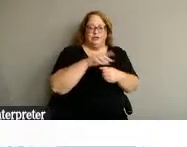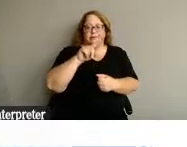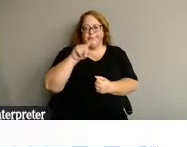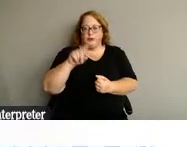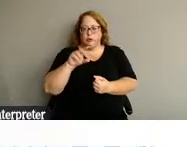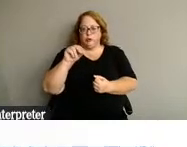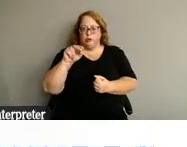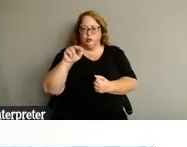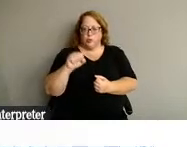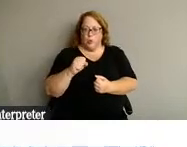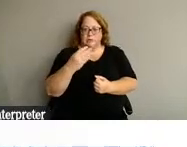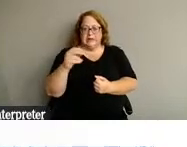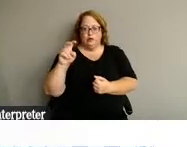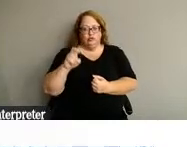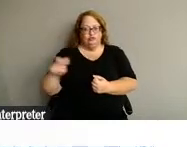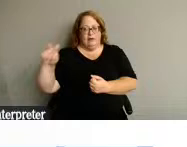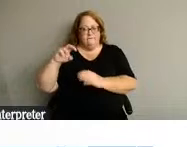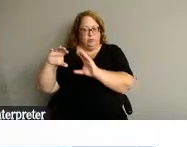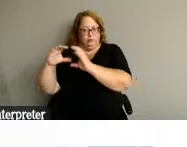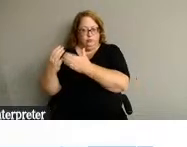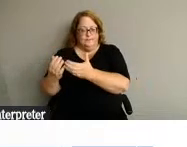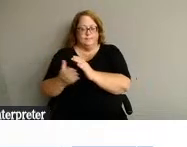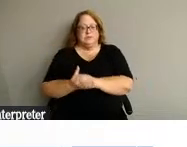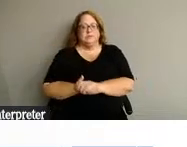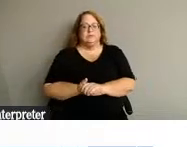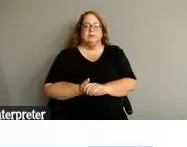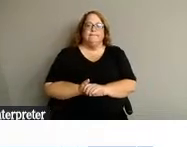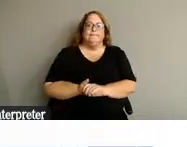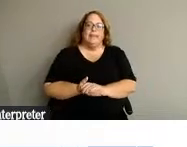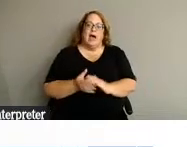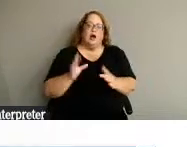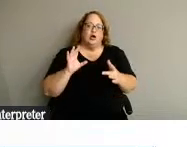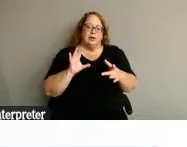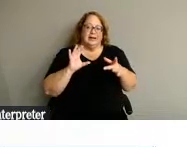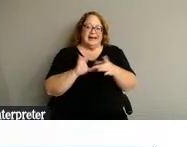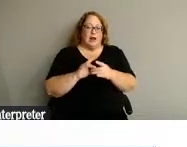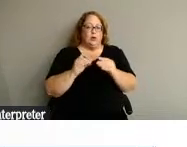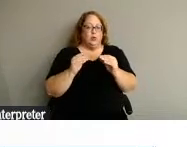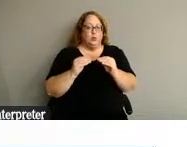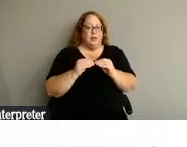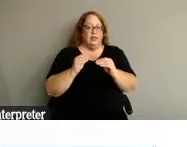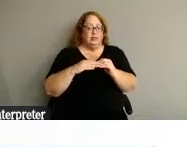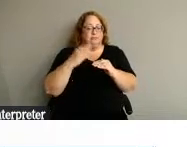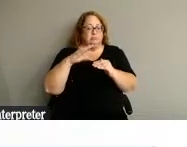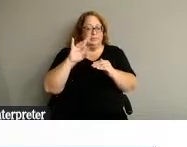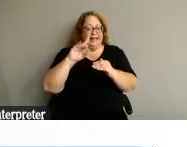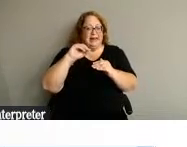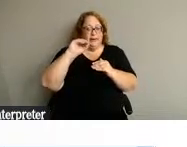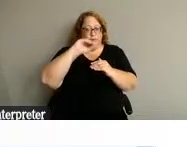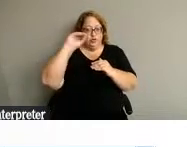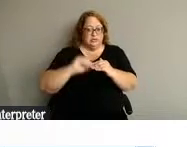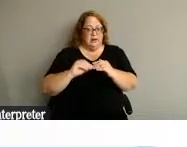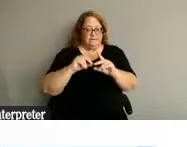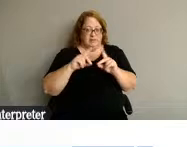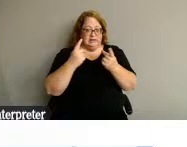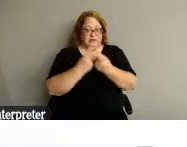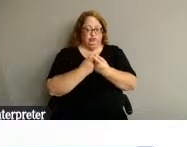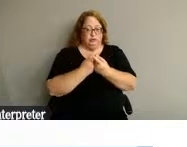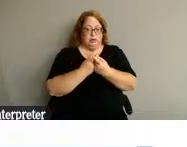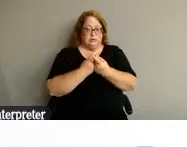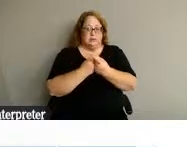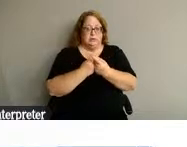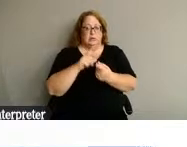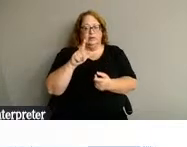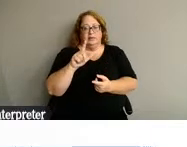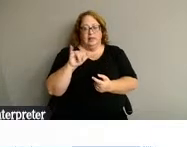groups. I was able to connect with more than probably 80% of the districts. The